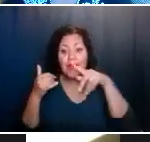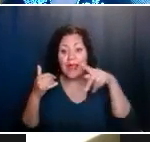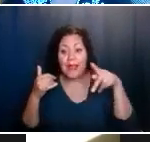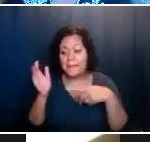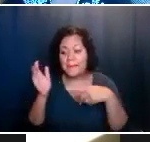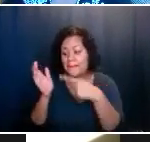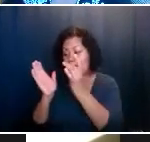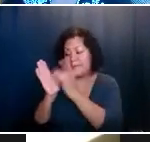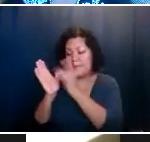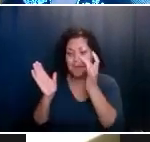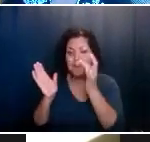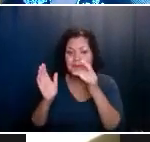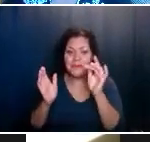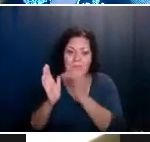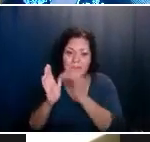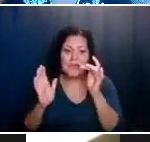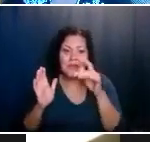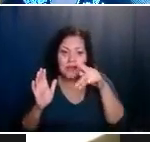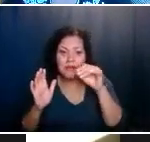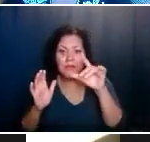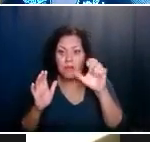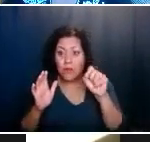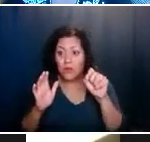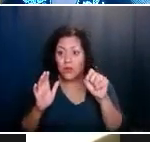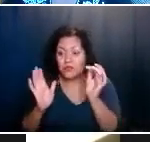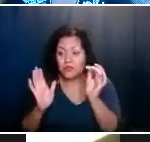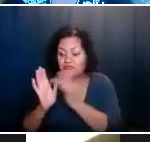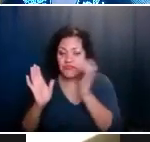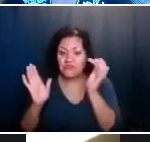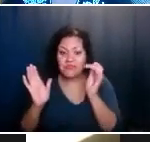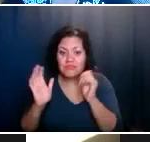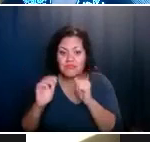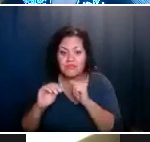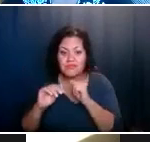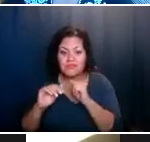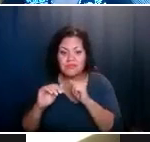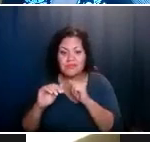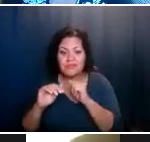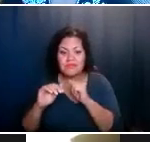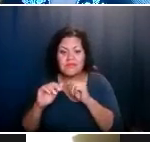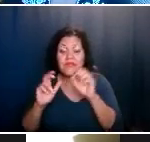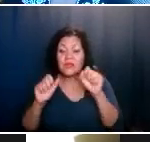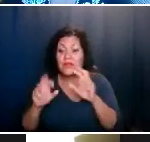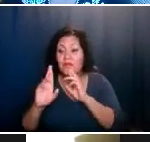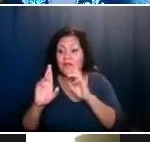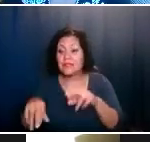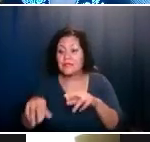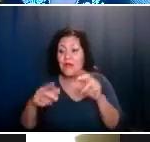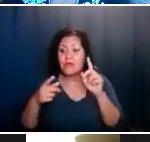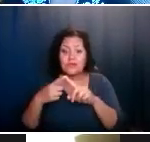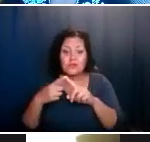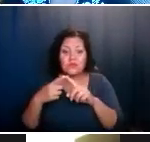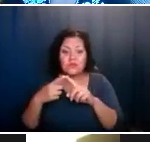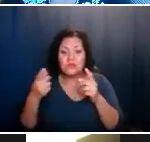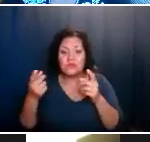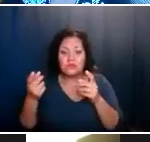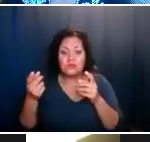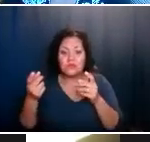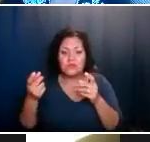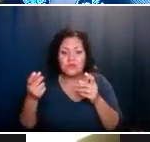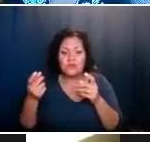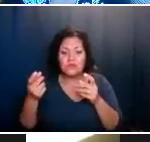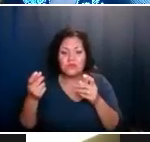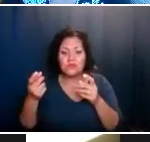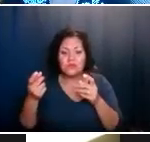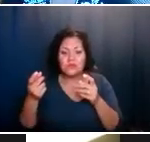by clicking on that polls section, and you can respond to the polls